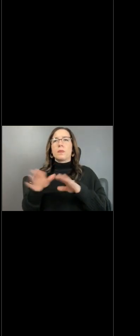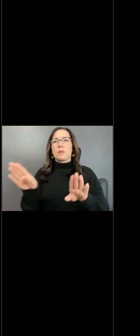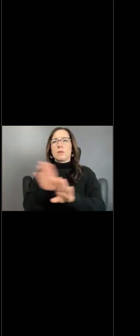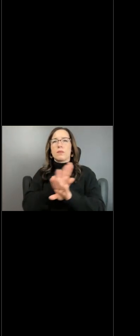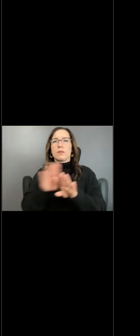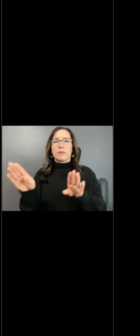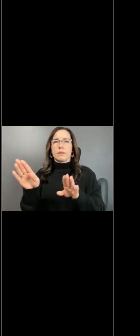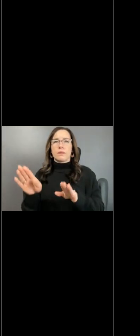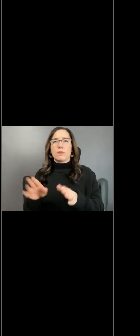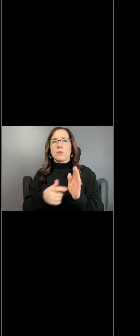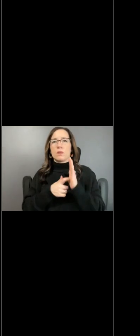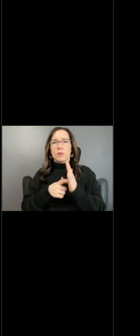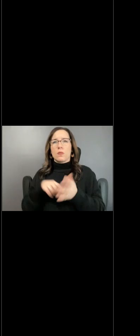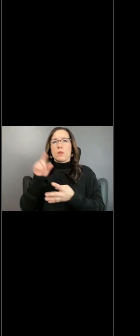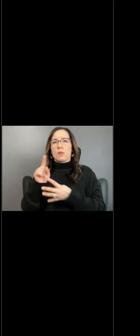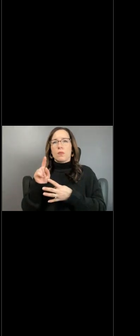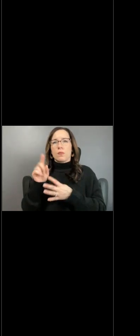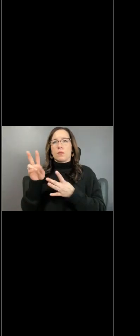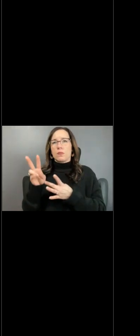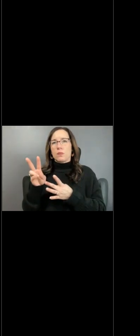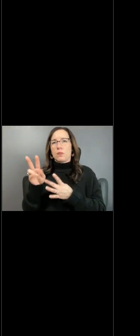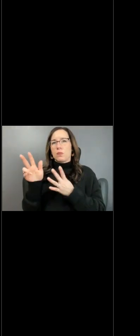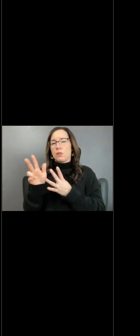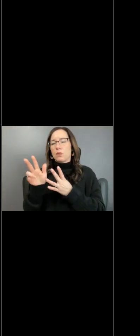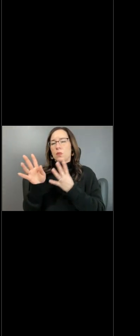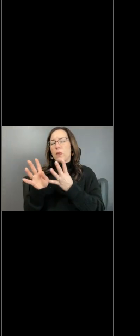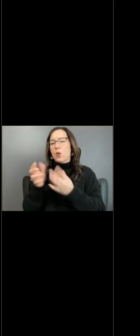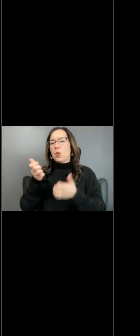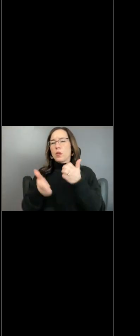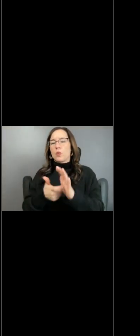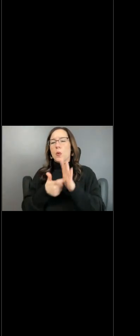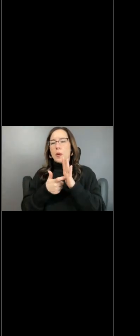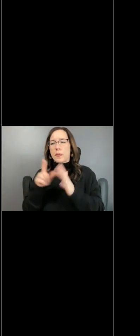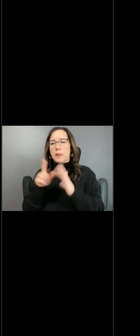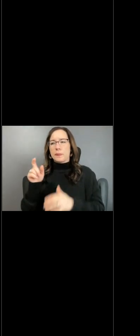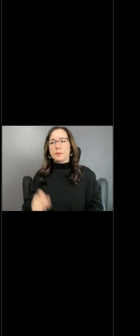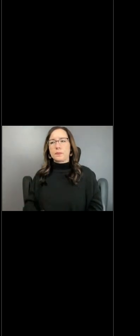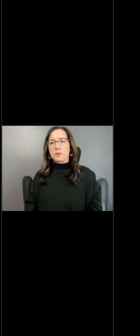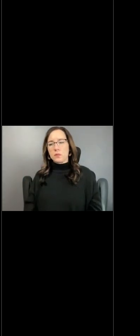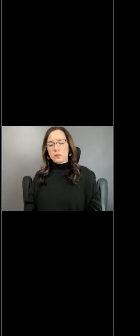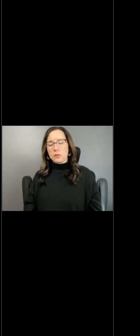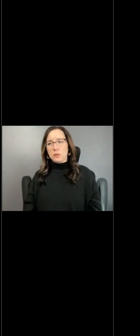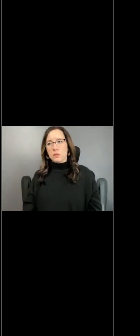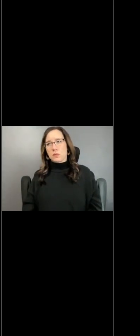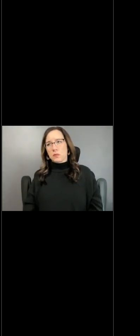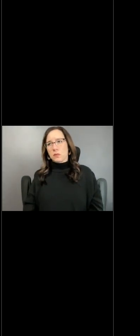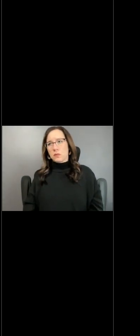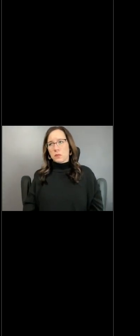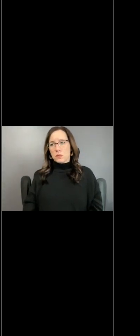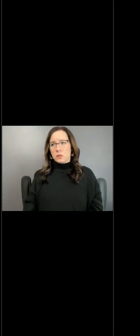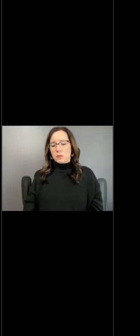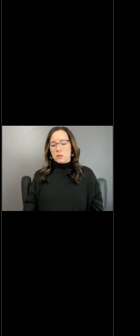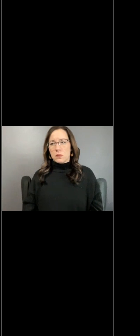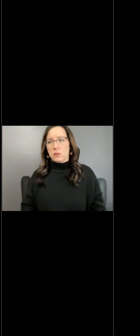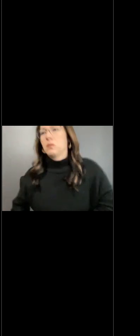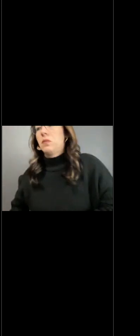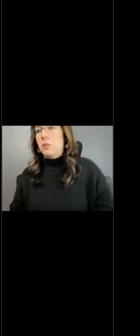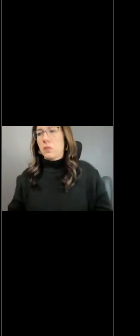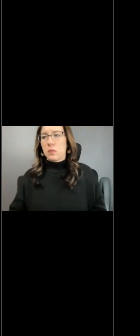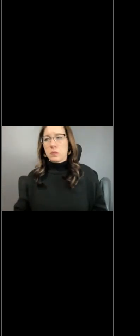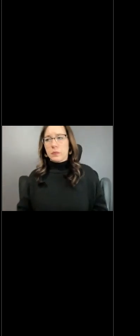tracks? The A, requirement 1, B, requirement 2, C, requirement 3, or D, requirement